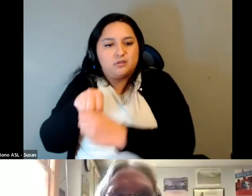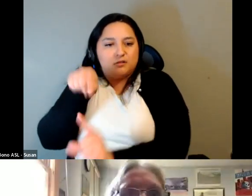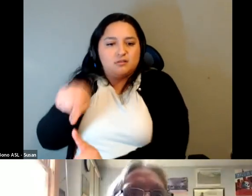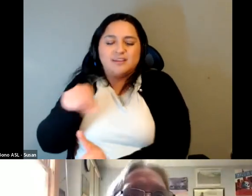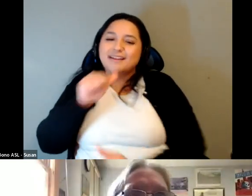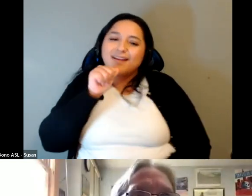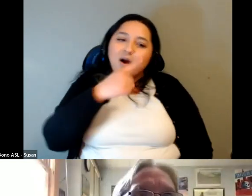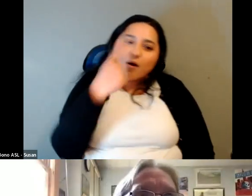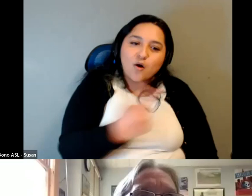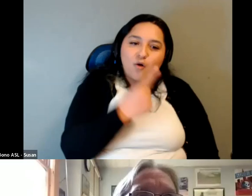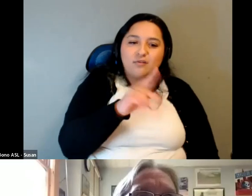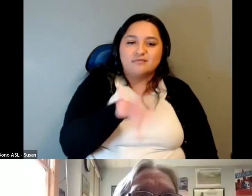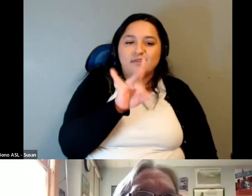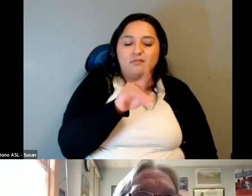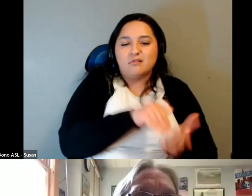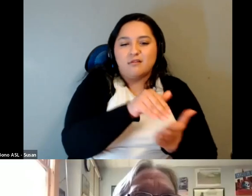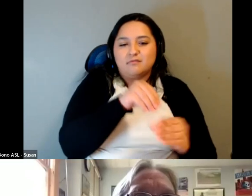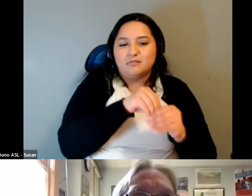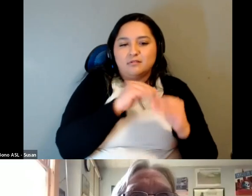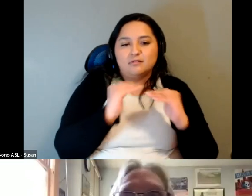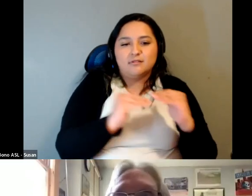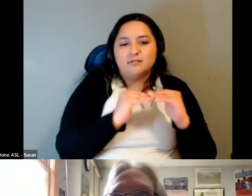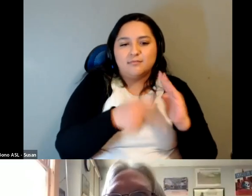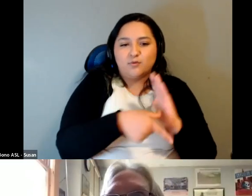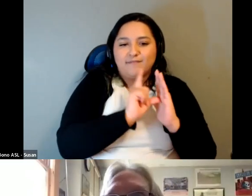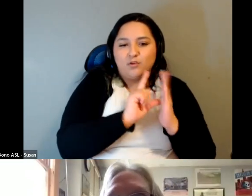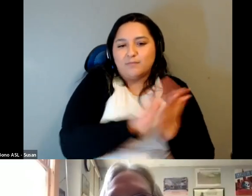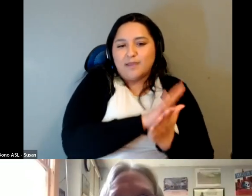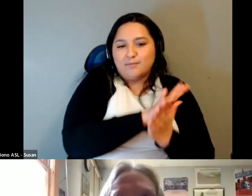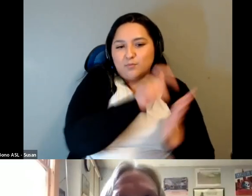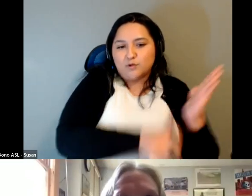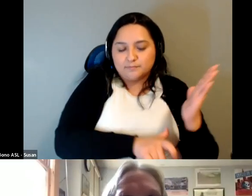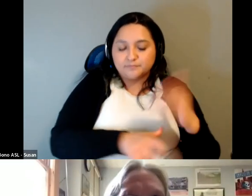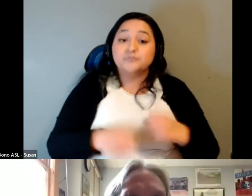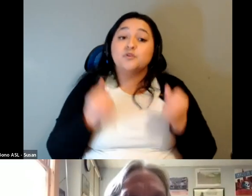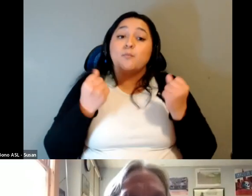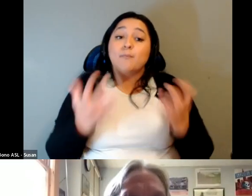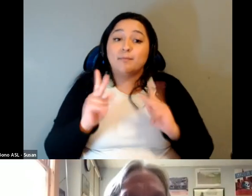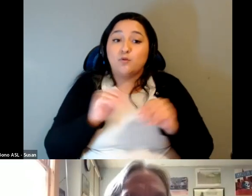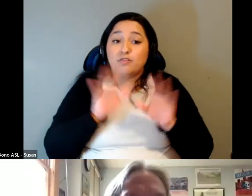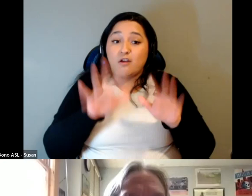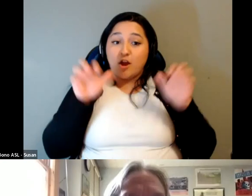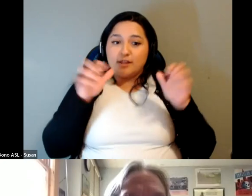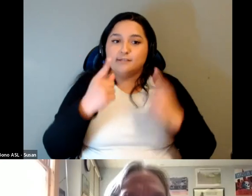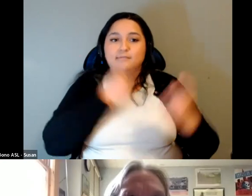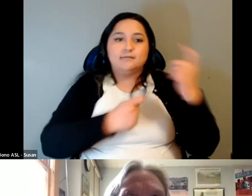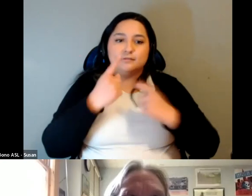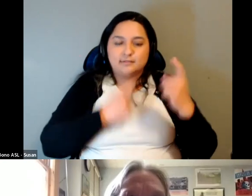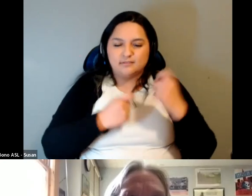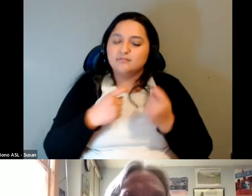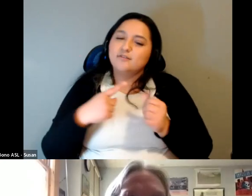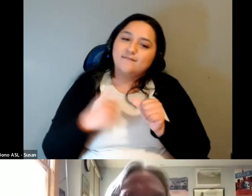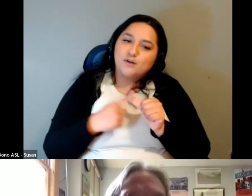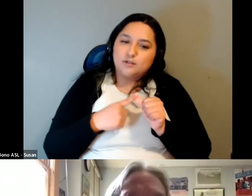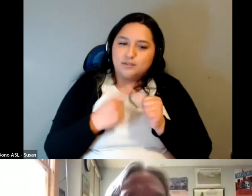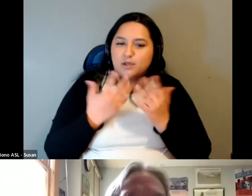a peer reviewed paper. We have lots of audience questions, so I want to dive into those before I make you guys do some